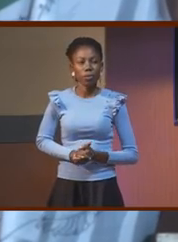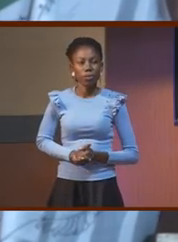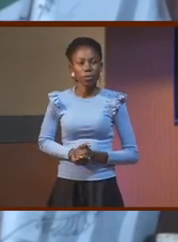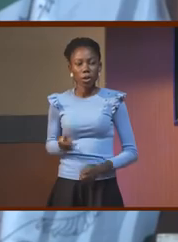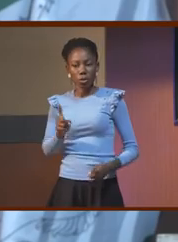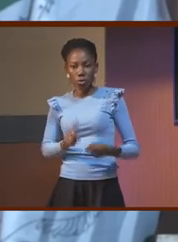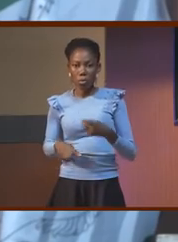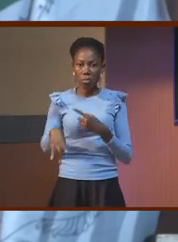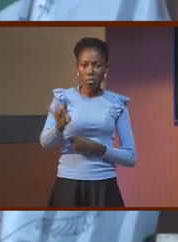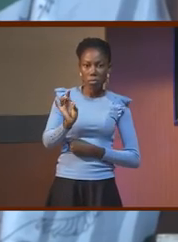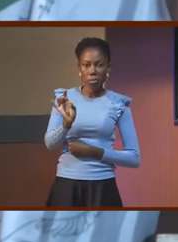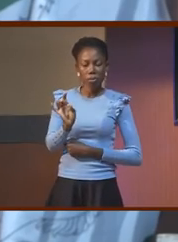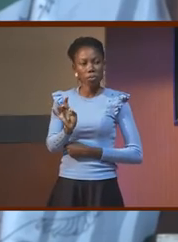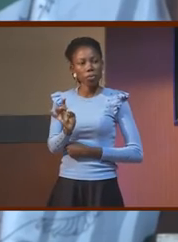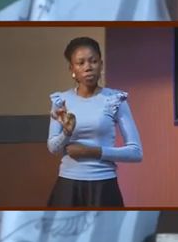to pick up,